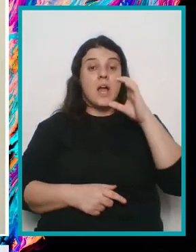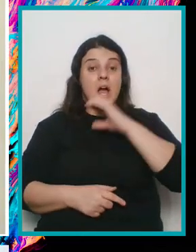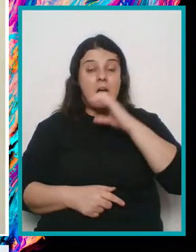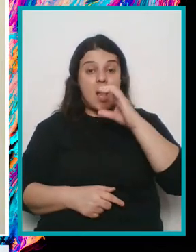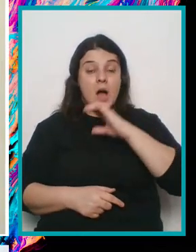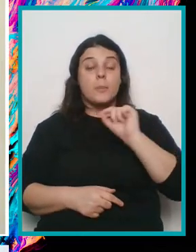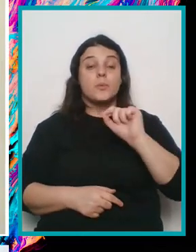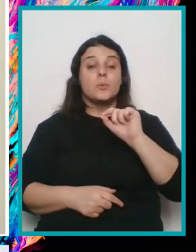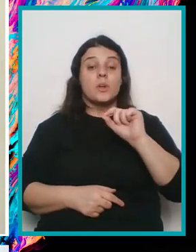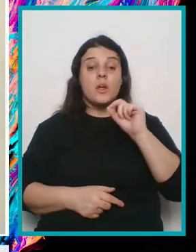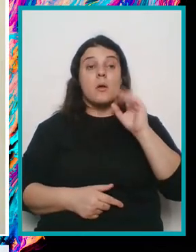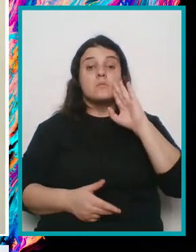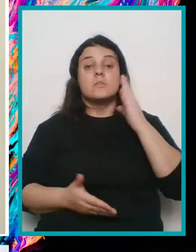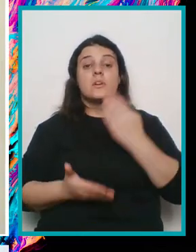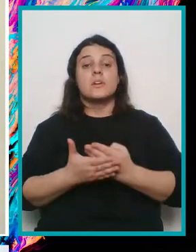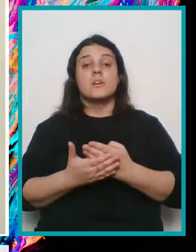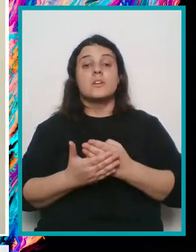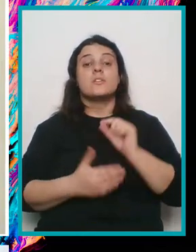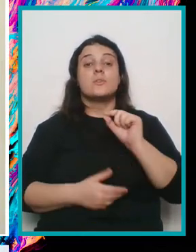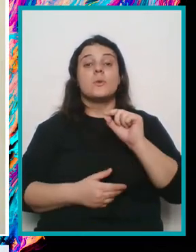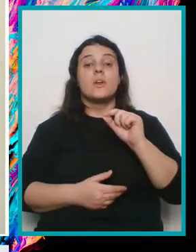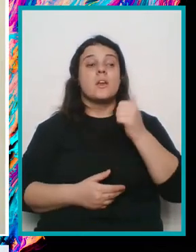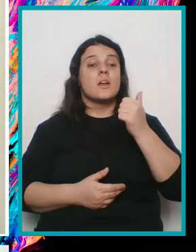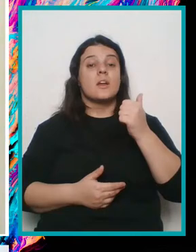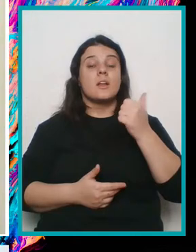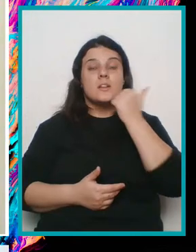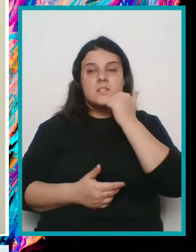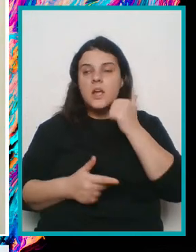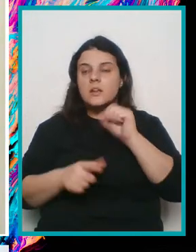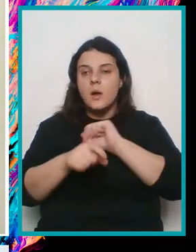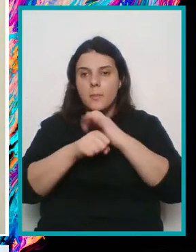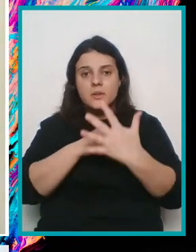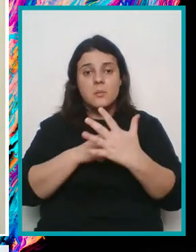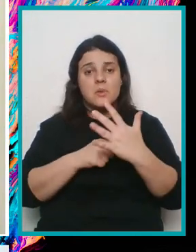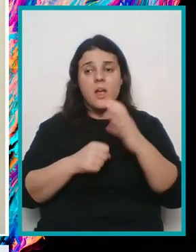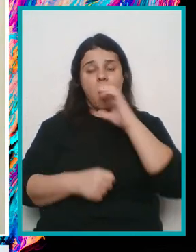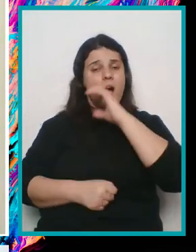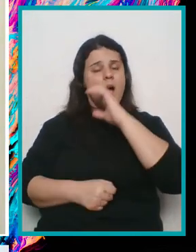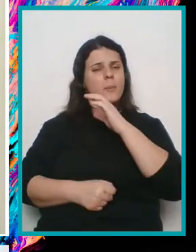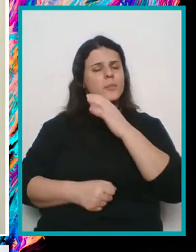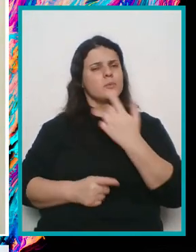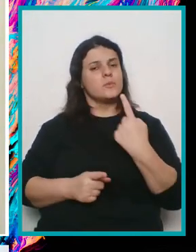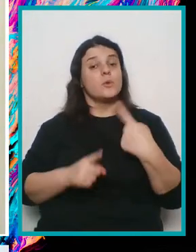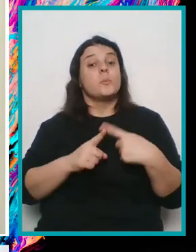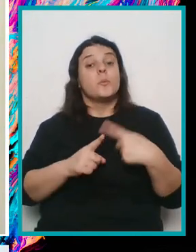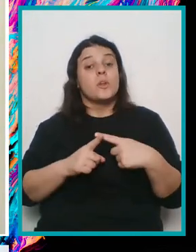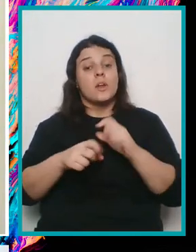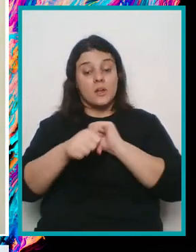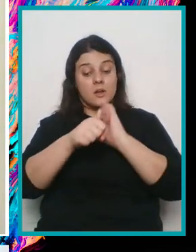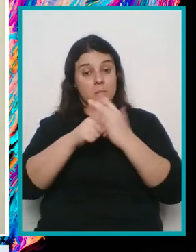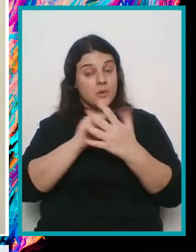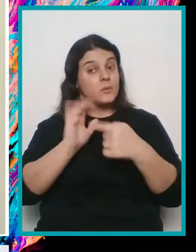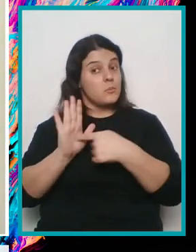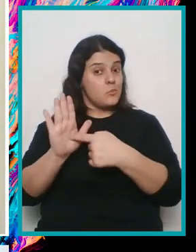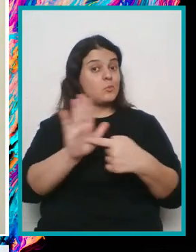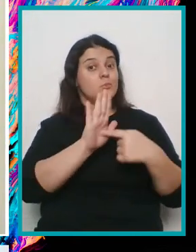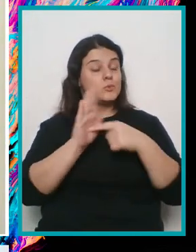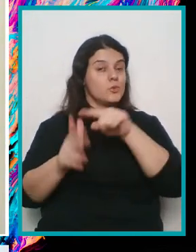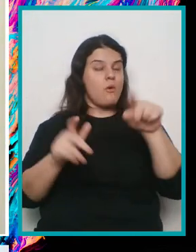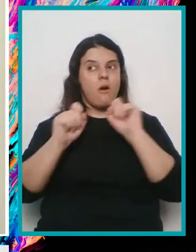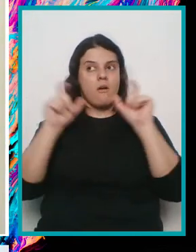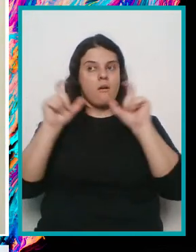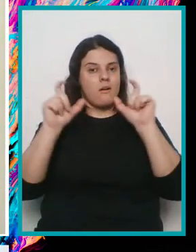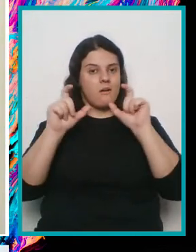crisis knows no money, crisis knows no class, crisis knows no political position.